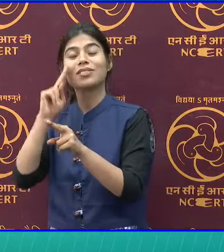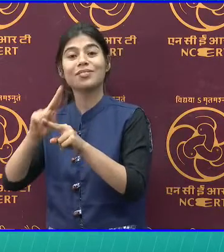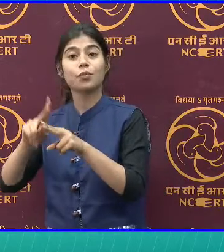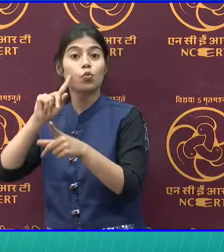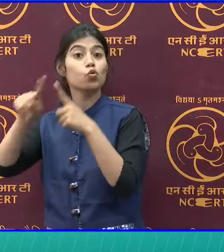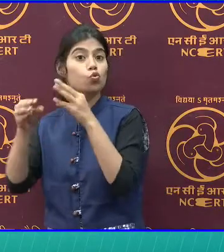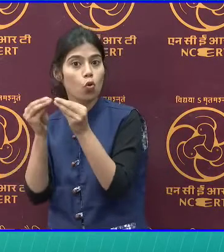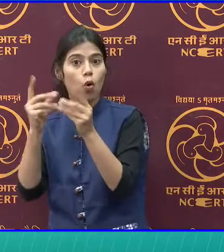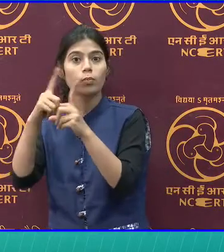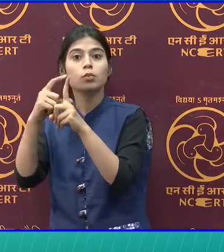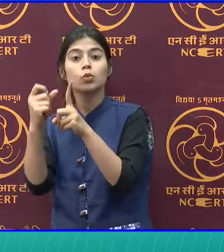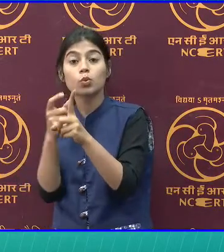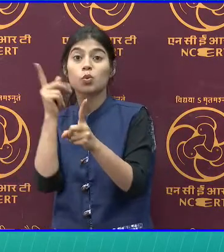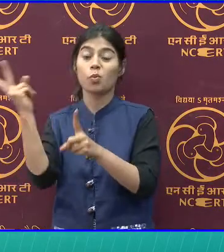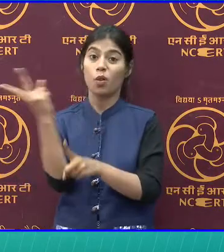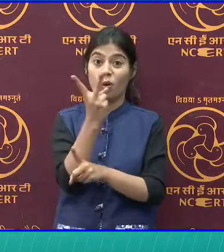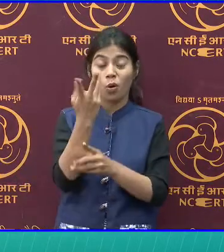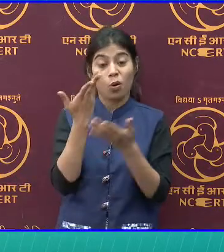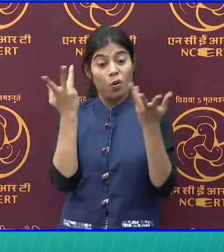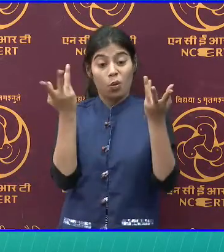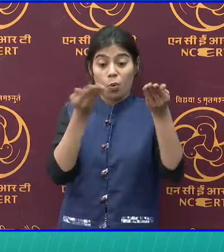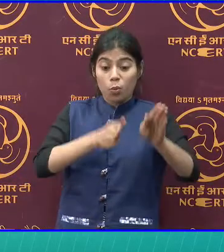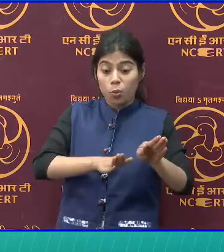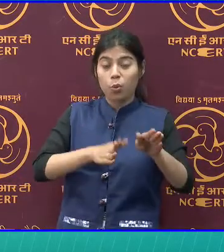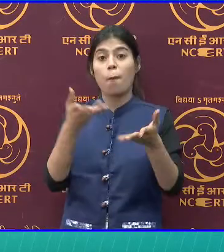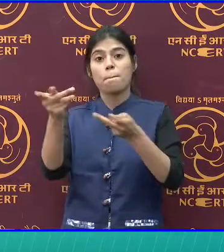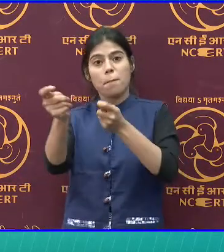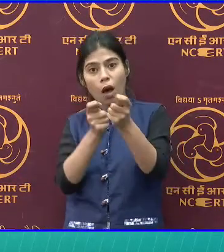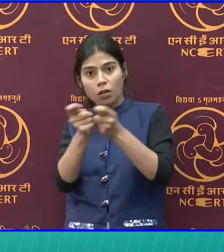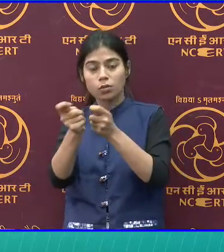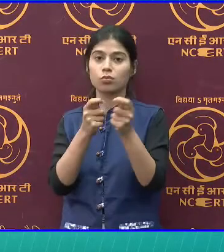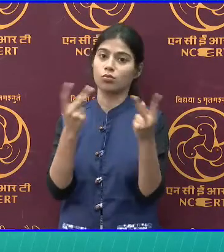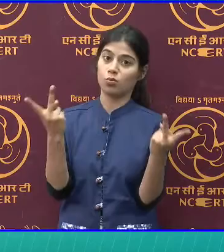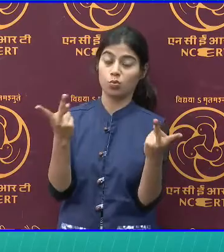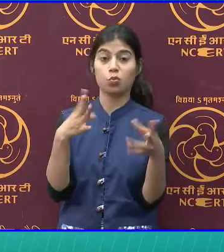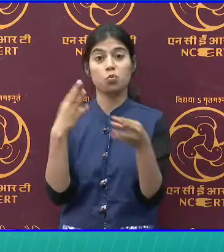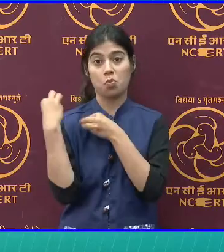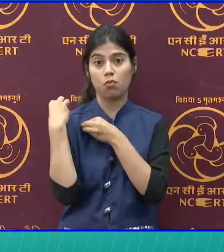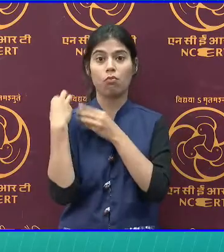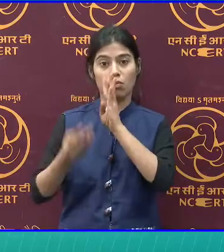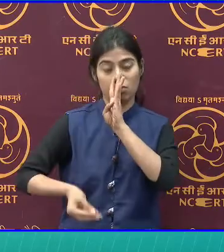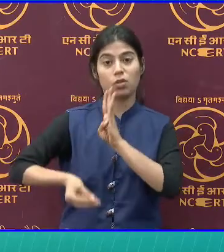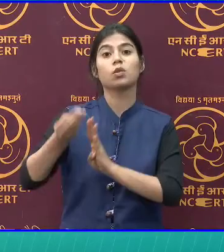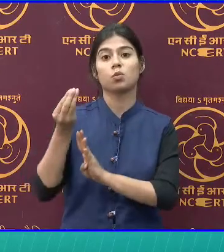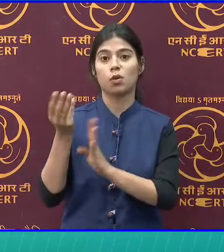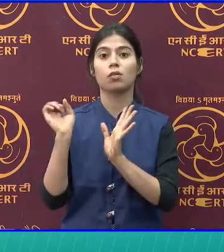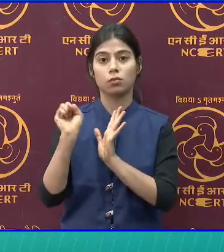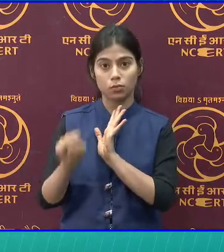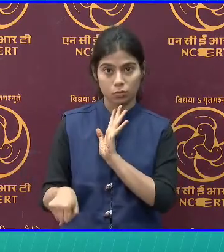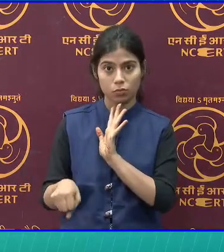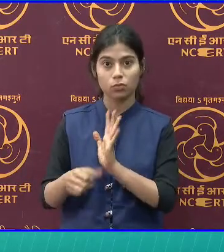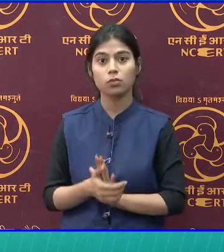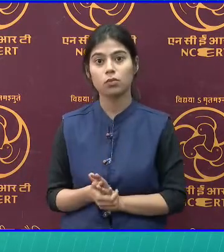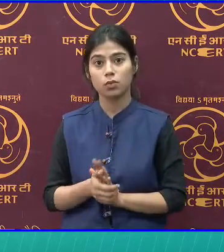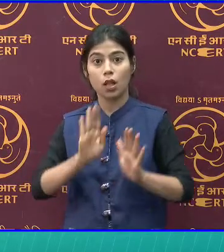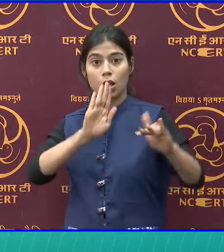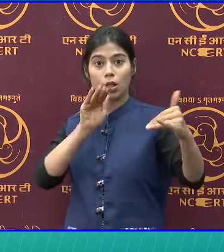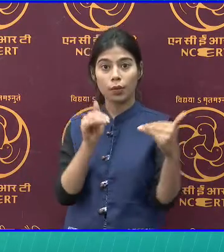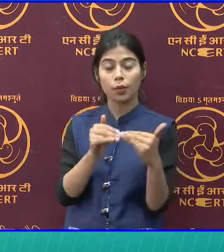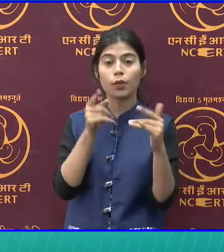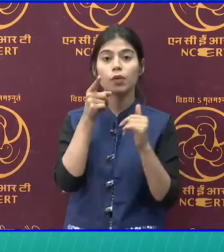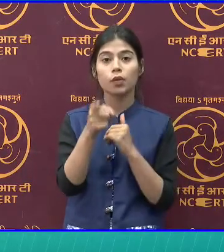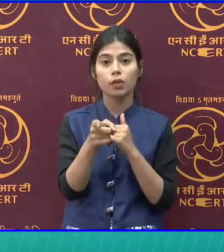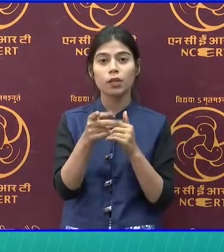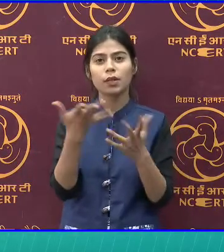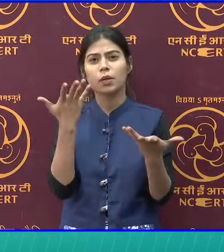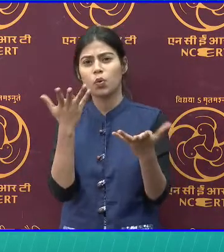also go to the work and show to the employer that she is contributing productively. So this kind of double burden. So we are introducing to children that when